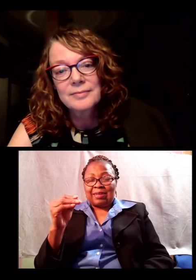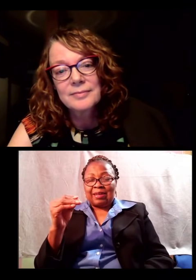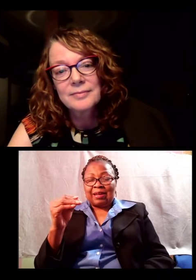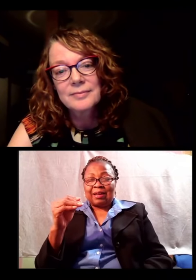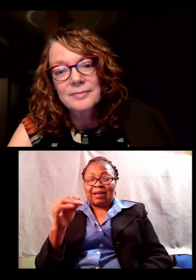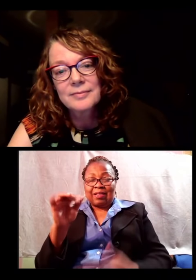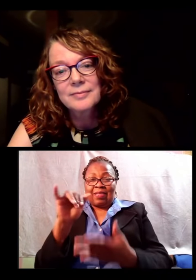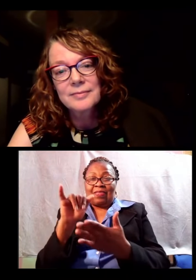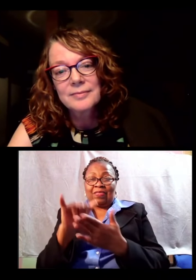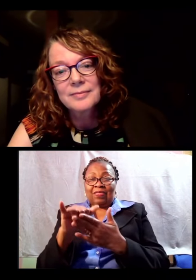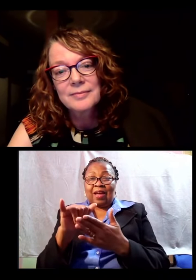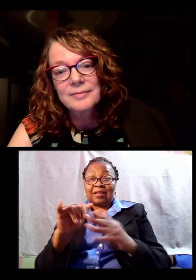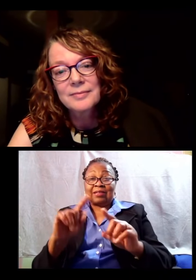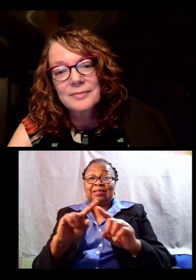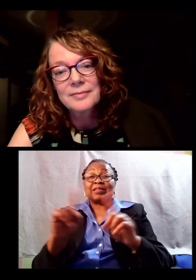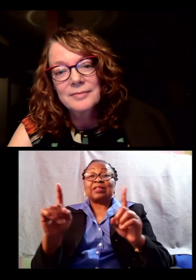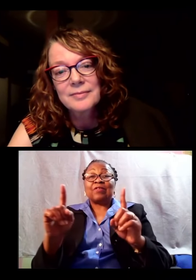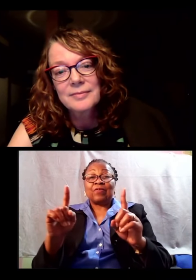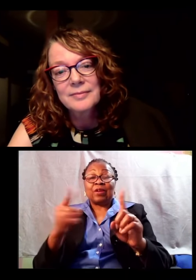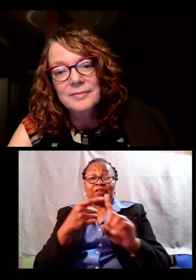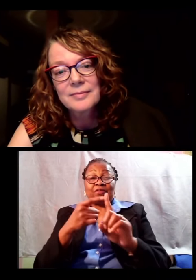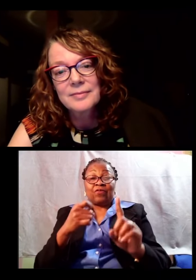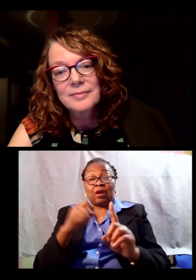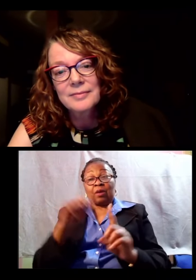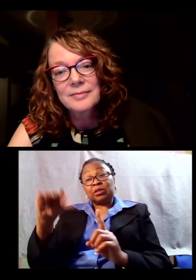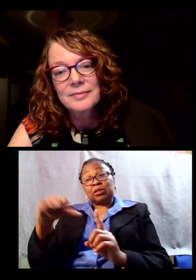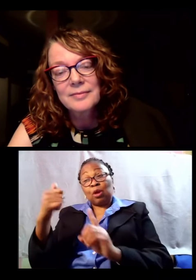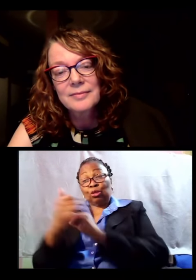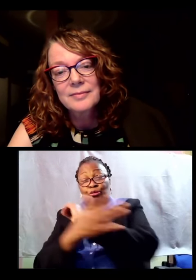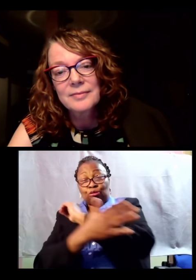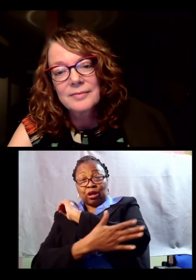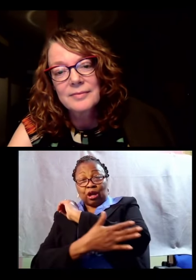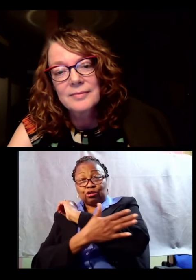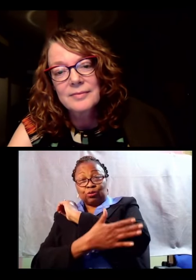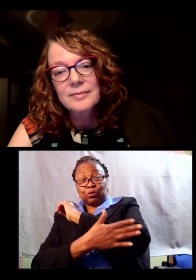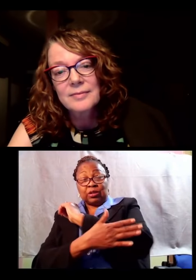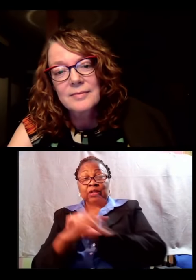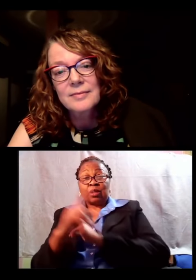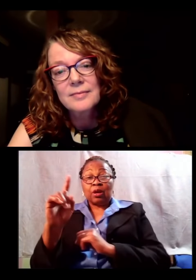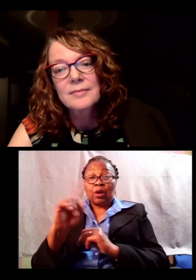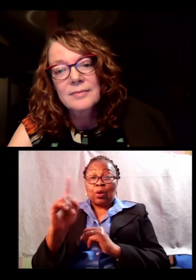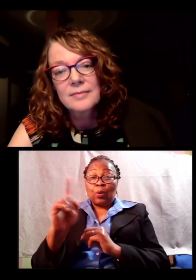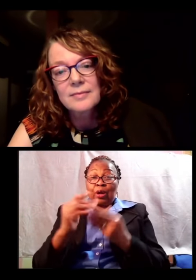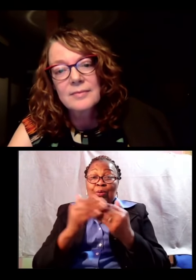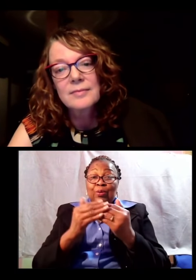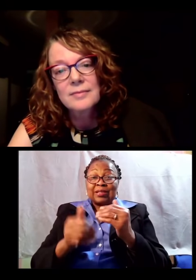That is different from some other countries where it's